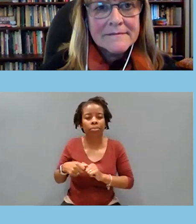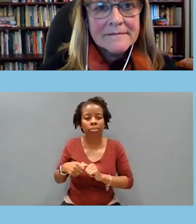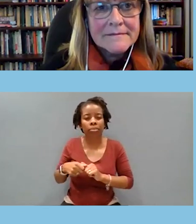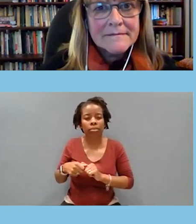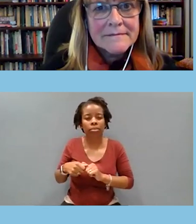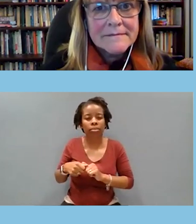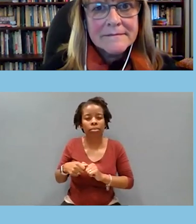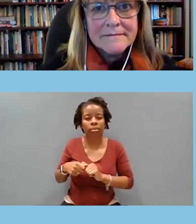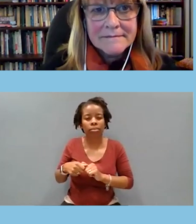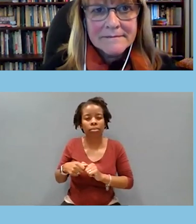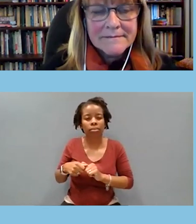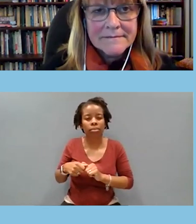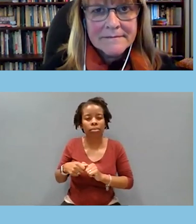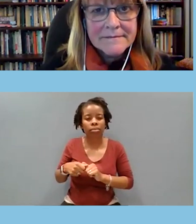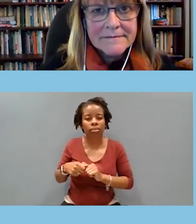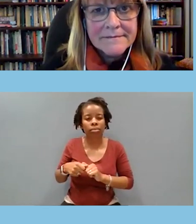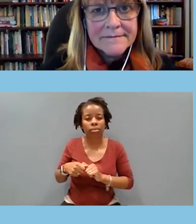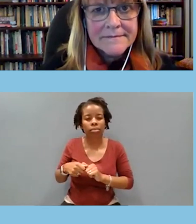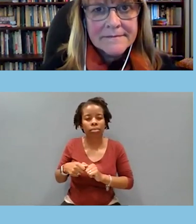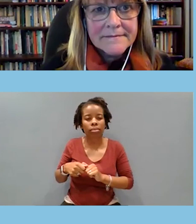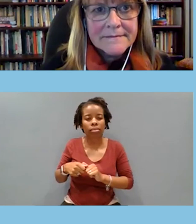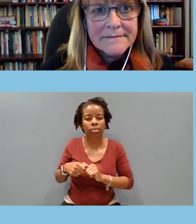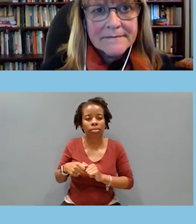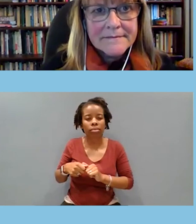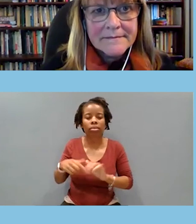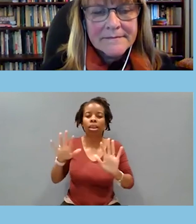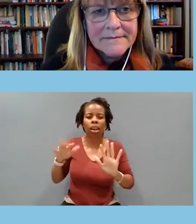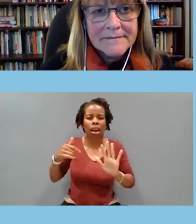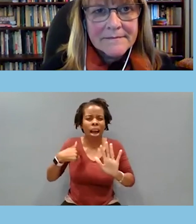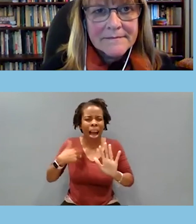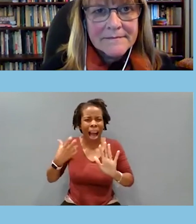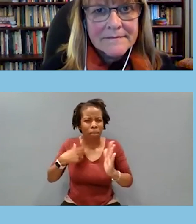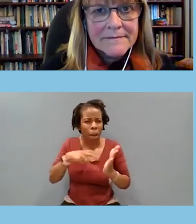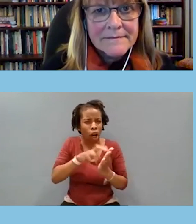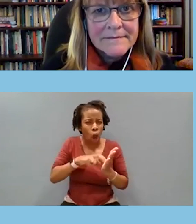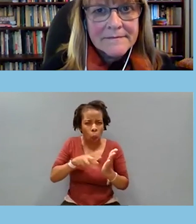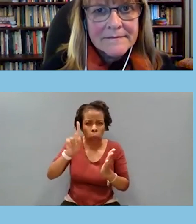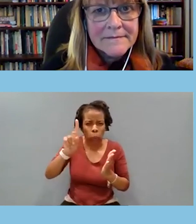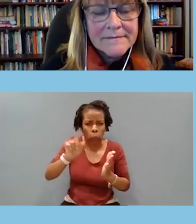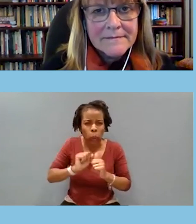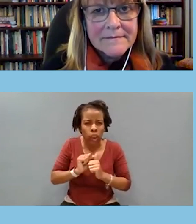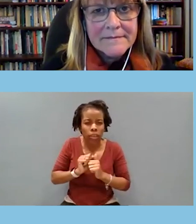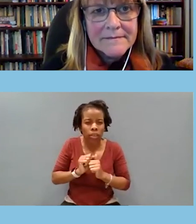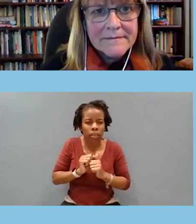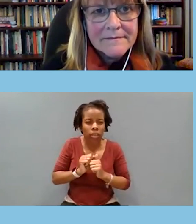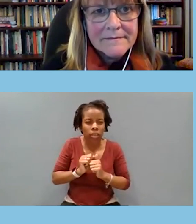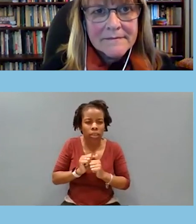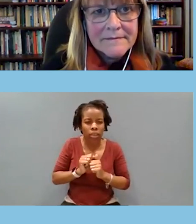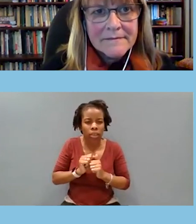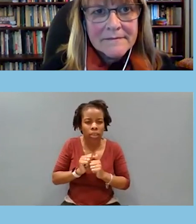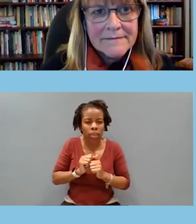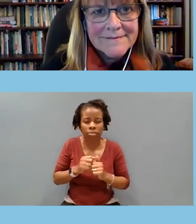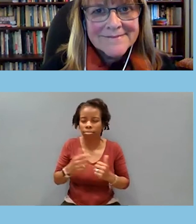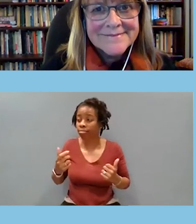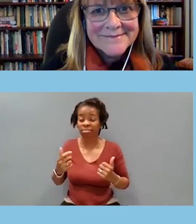thinking about the kind of, I have it in my notes here, you know, the kind of the politics of